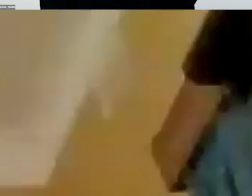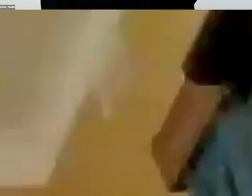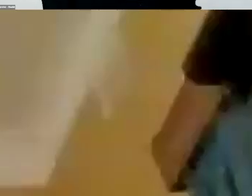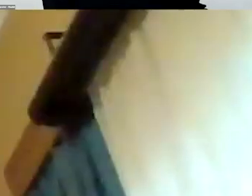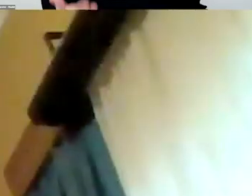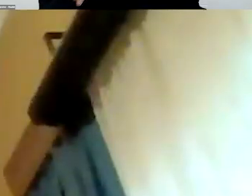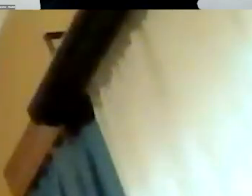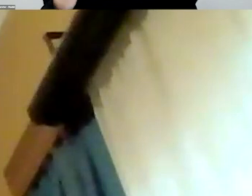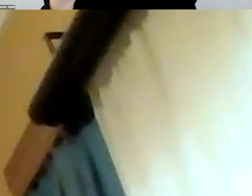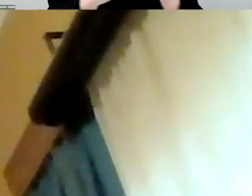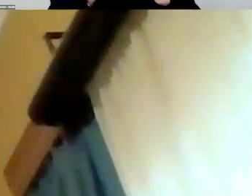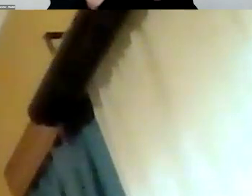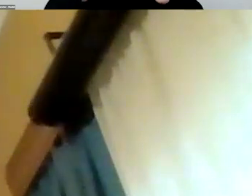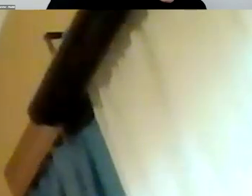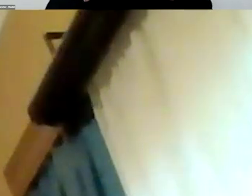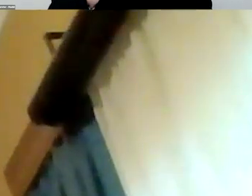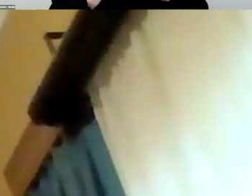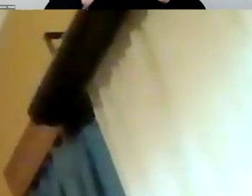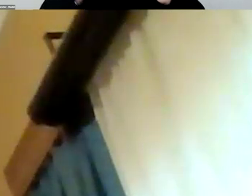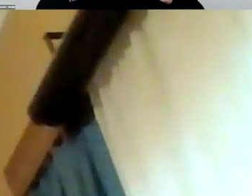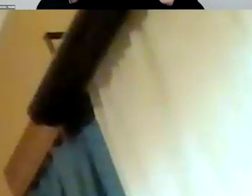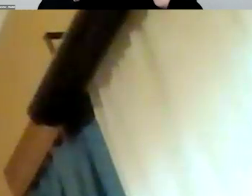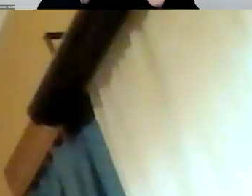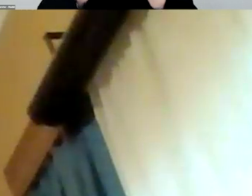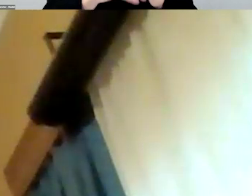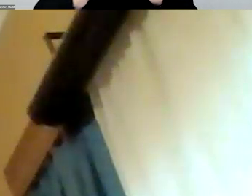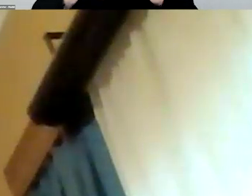Thank you, Marianne, Siobhan, and Susan for your great presentation.